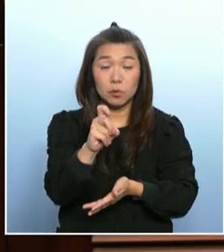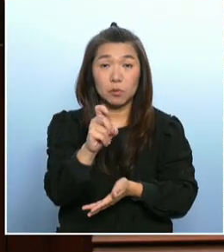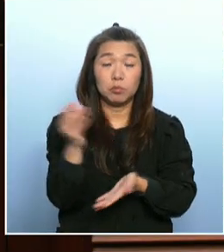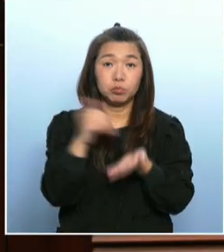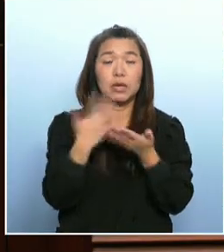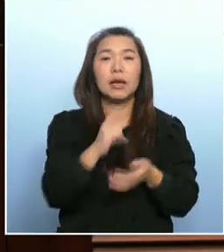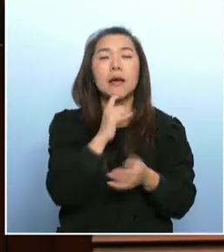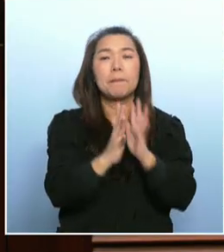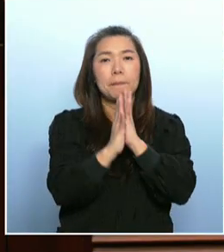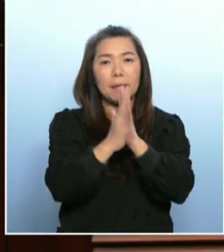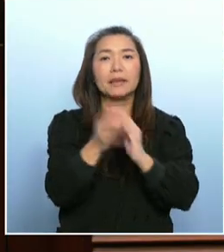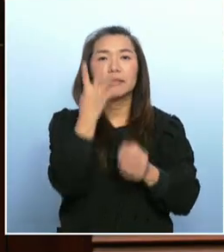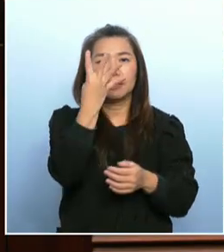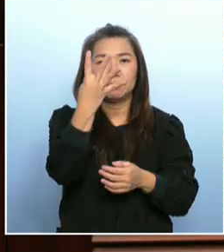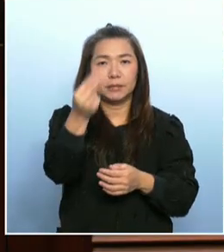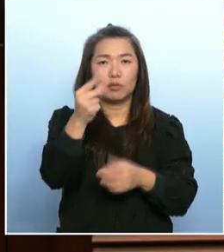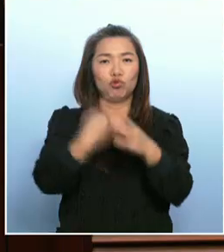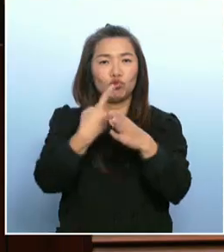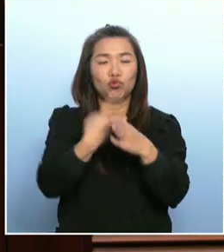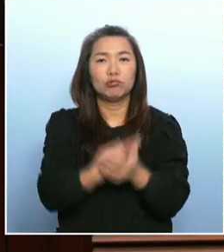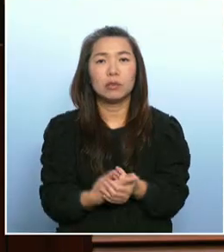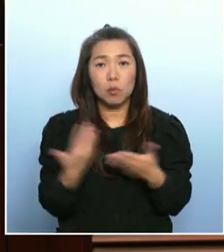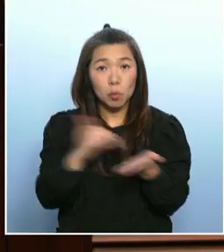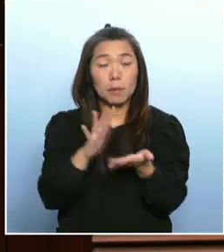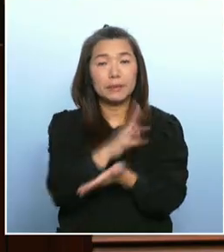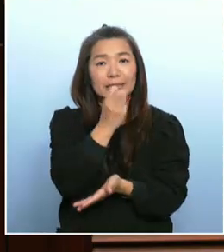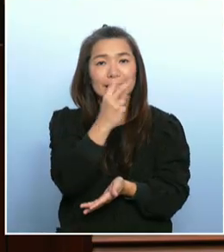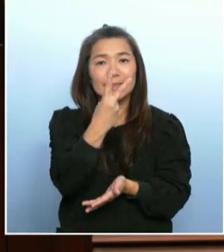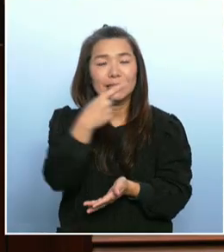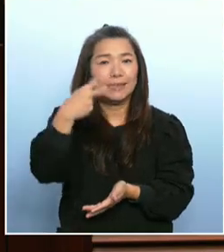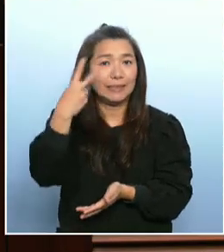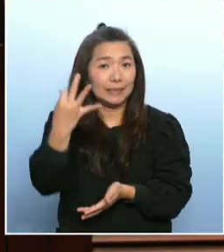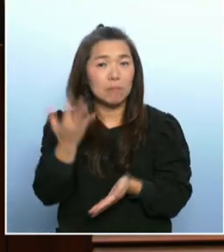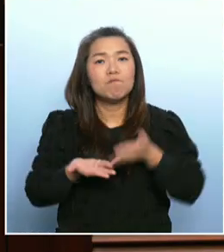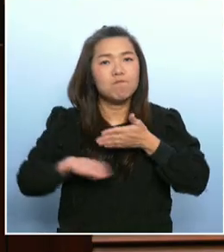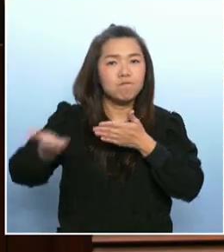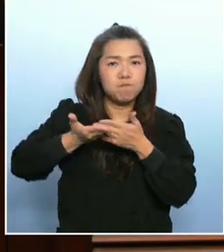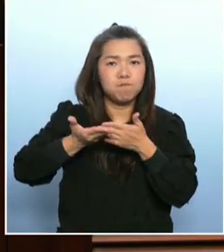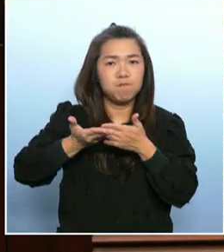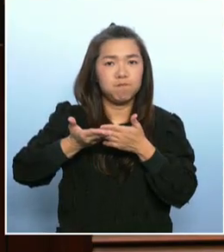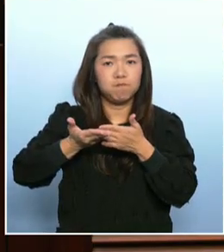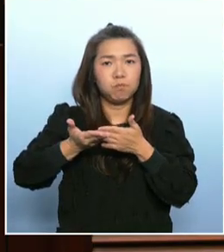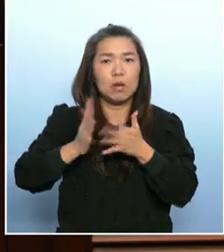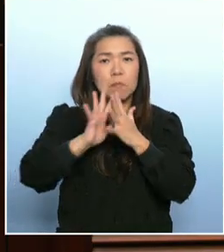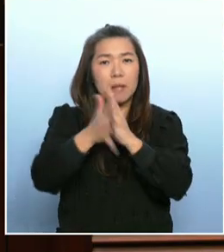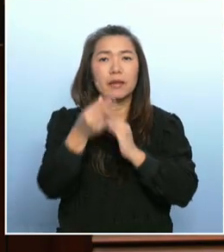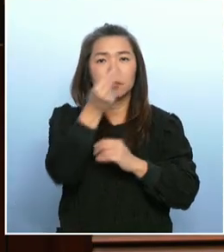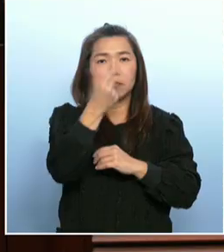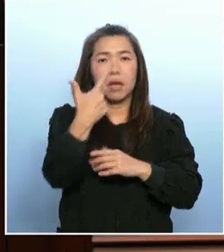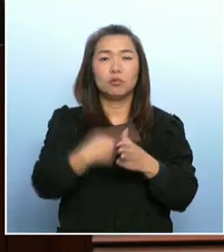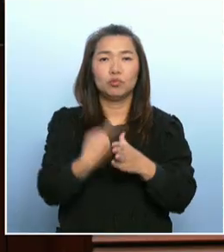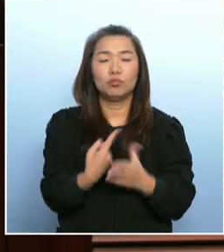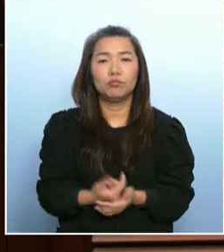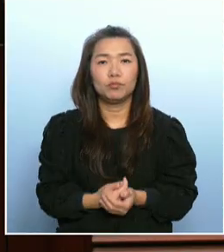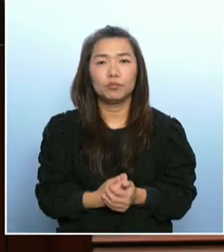disability in 2019 to 22 is 27 months, but for 22 to 23, the waiting time is